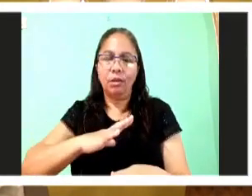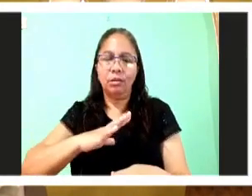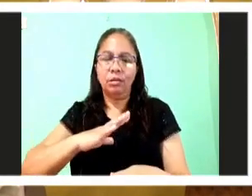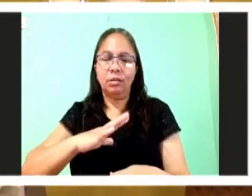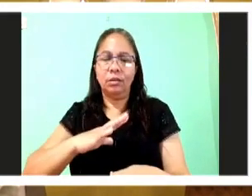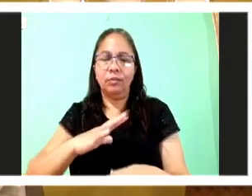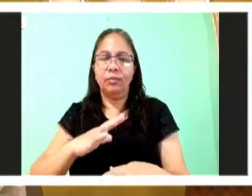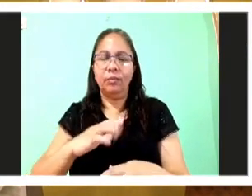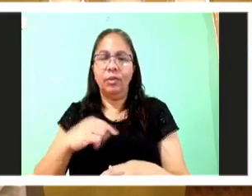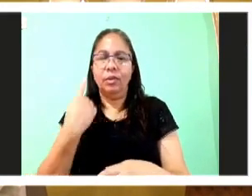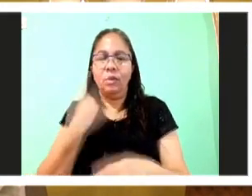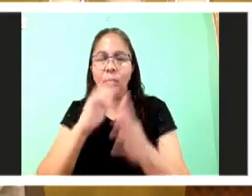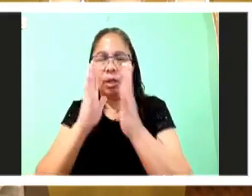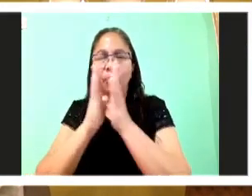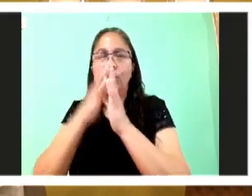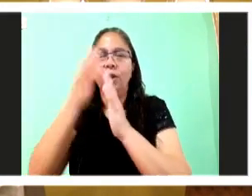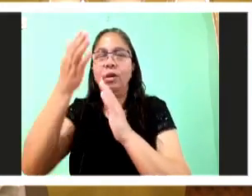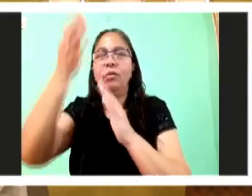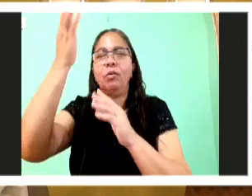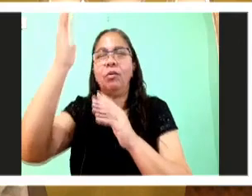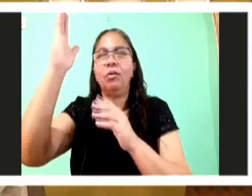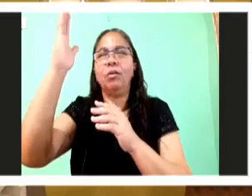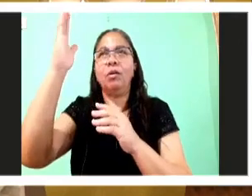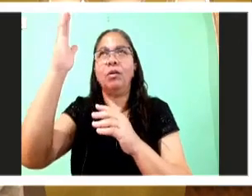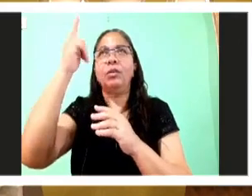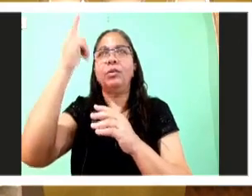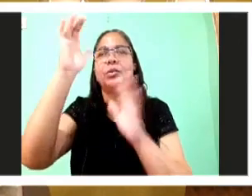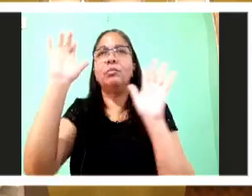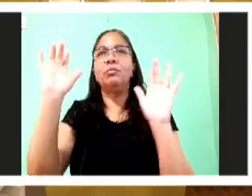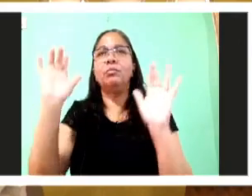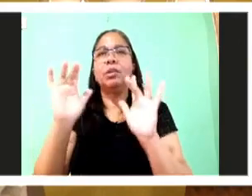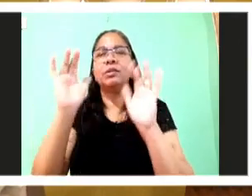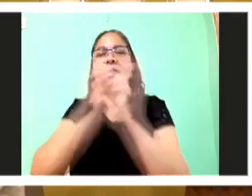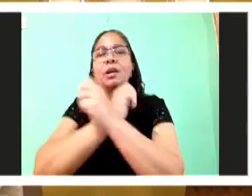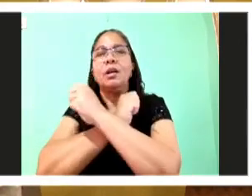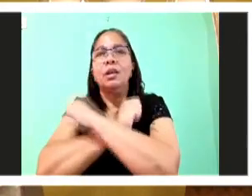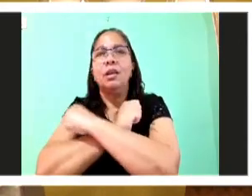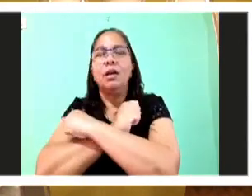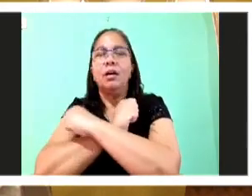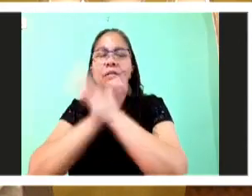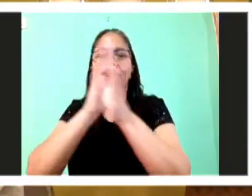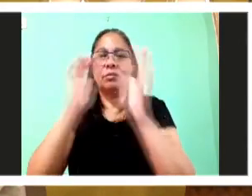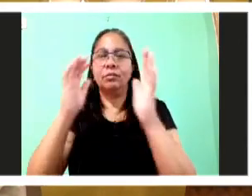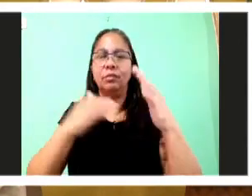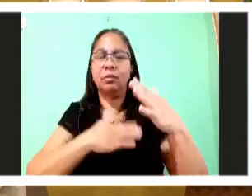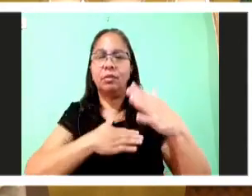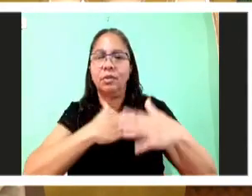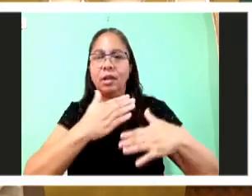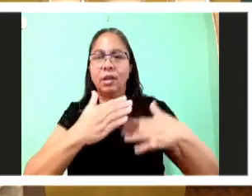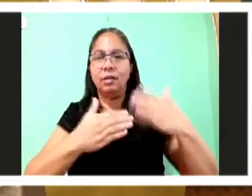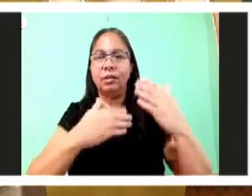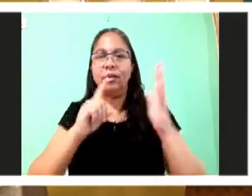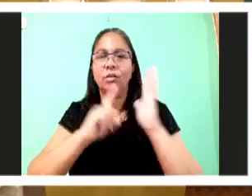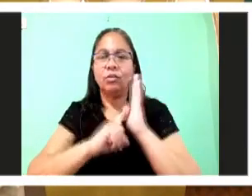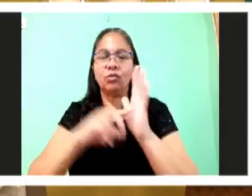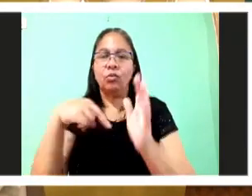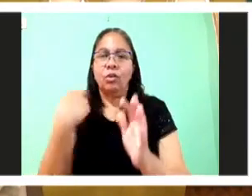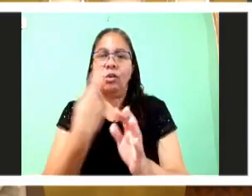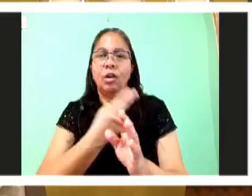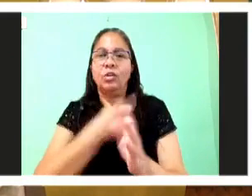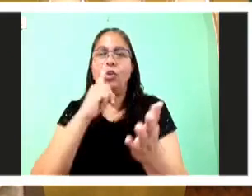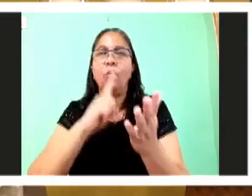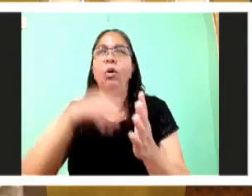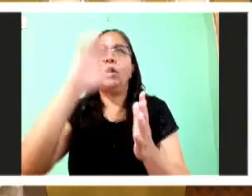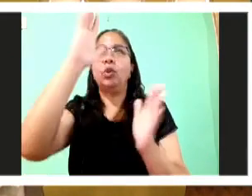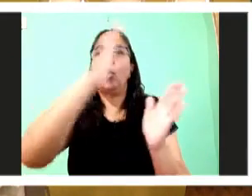We pray, O God, that in your graciousness, in your love, your mercy, that you show us what you intend and